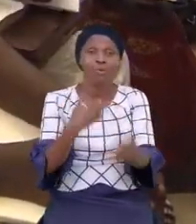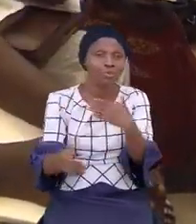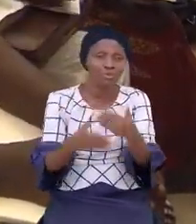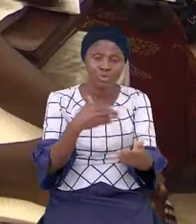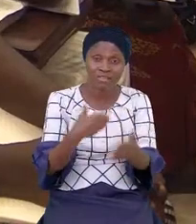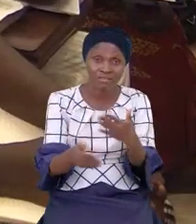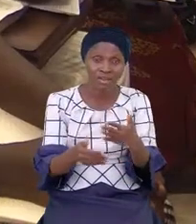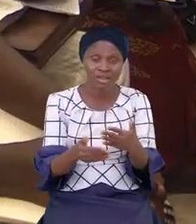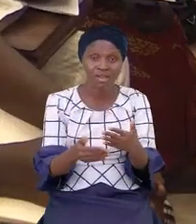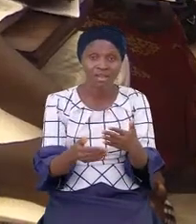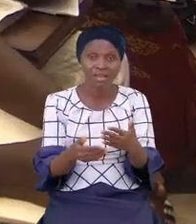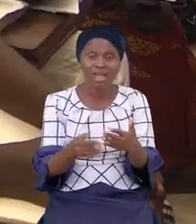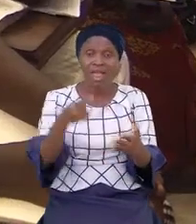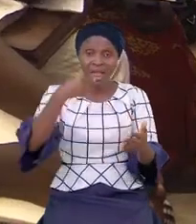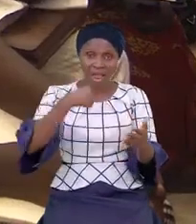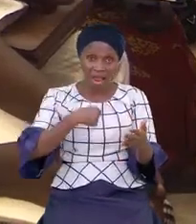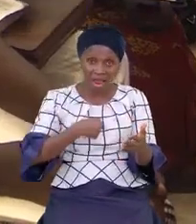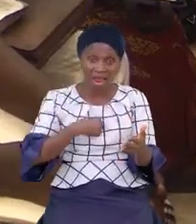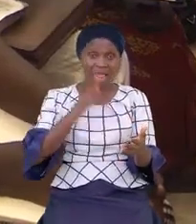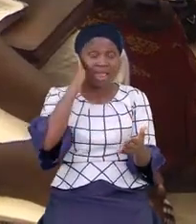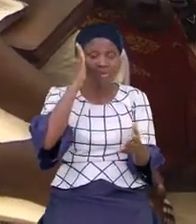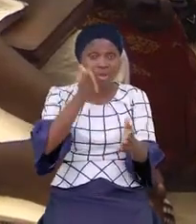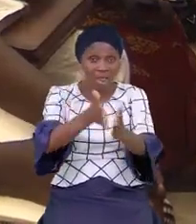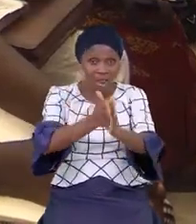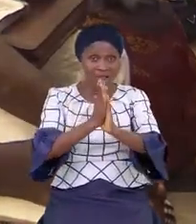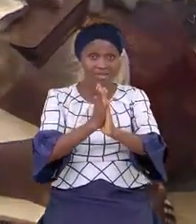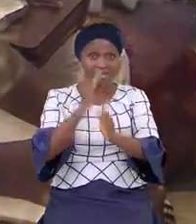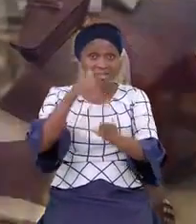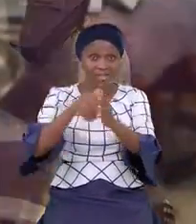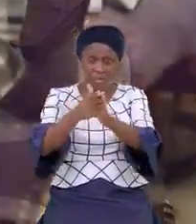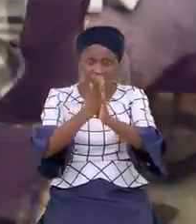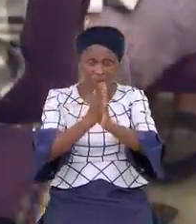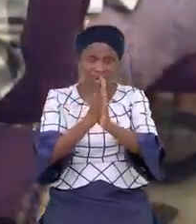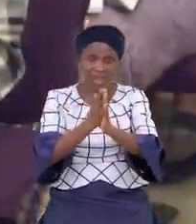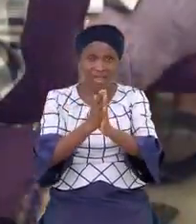whatsoever I will ask in prayer,